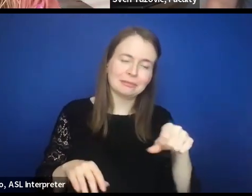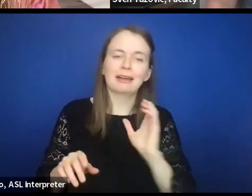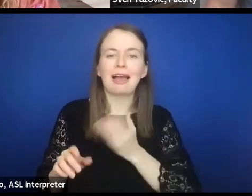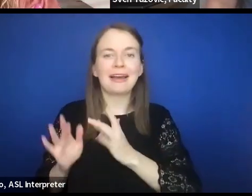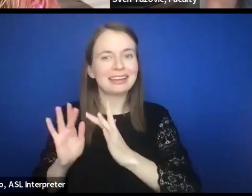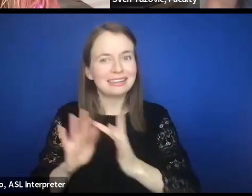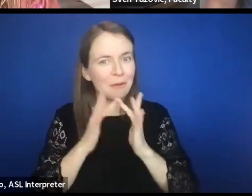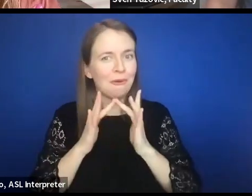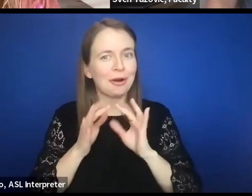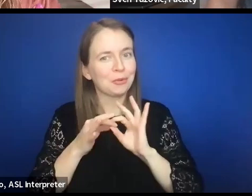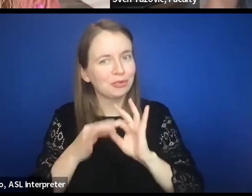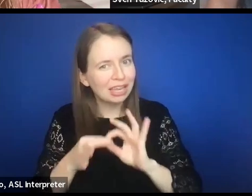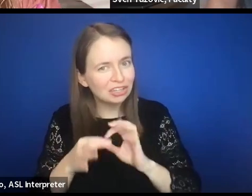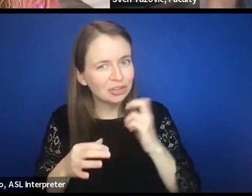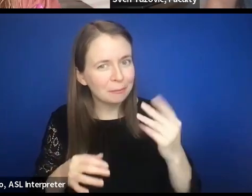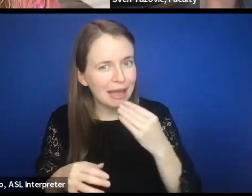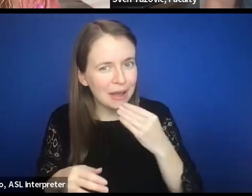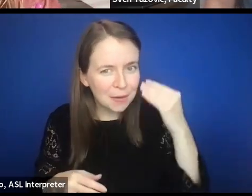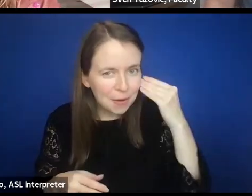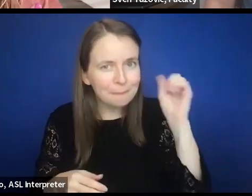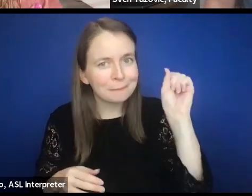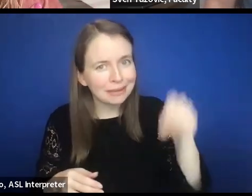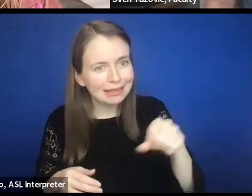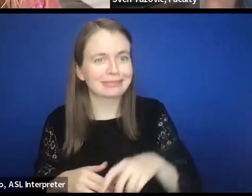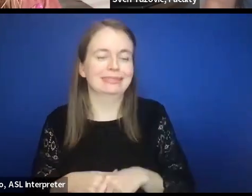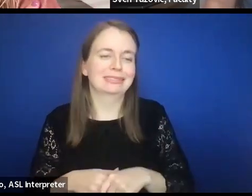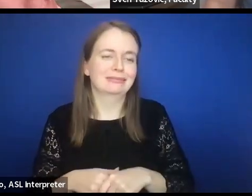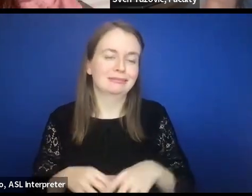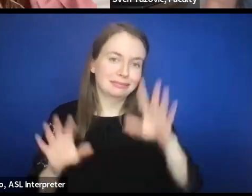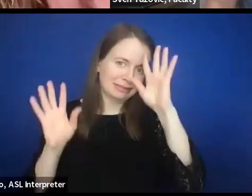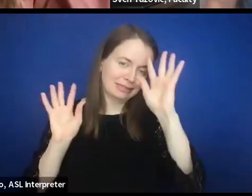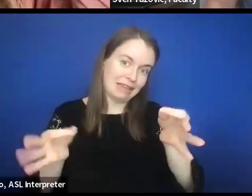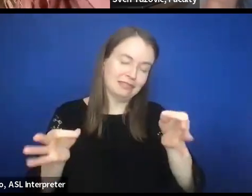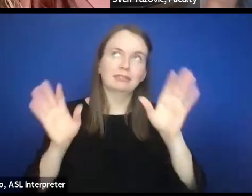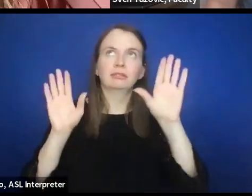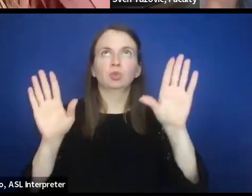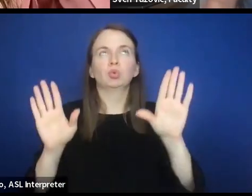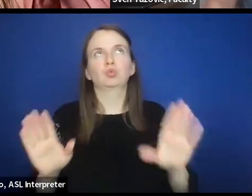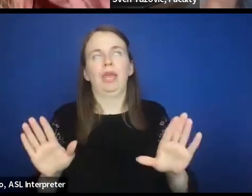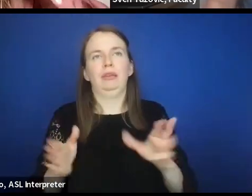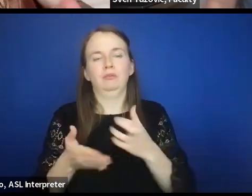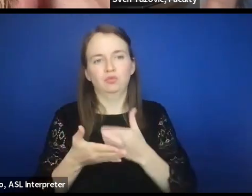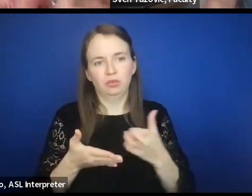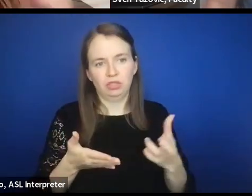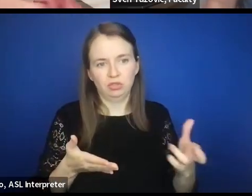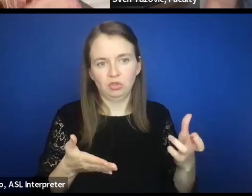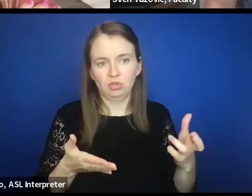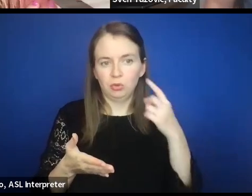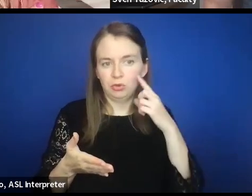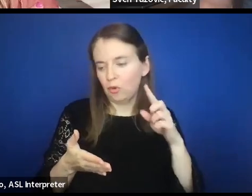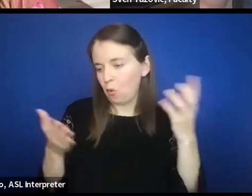network and our like relationship back home. And for sure this is like a great resource